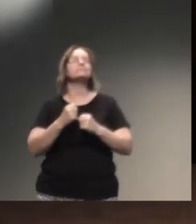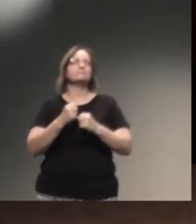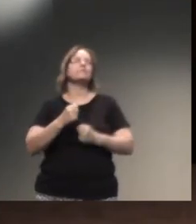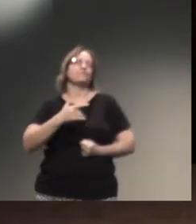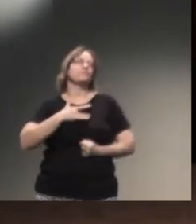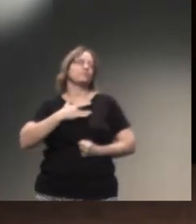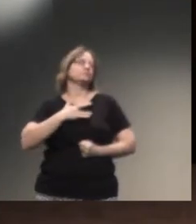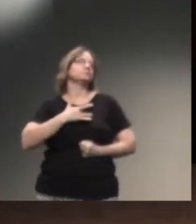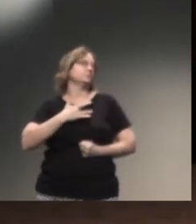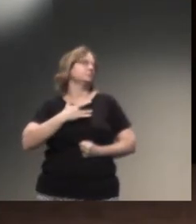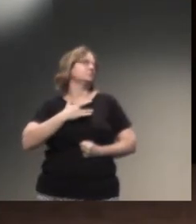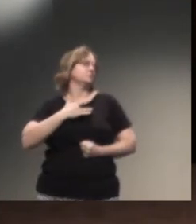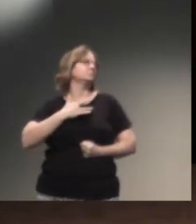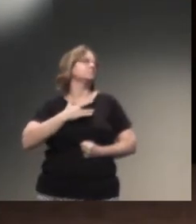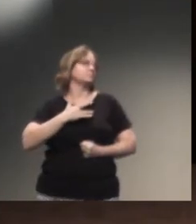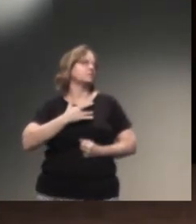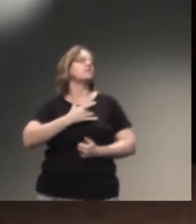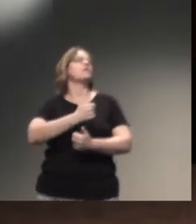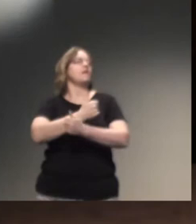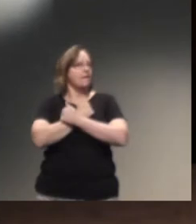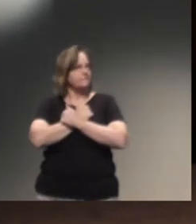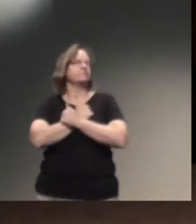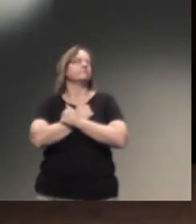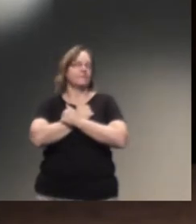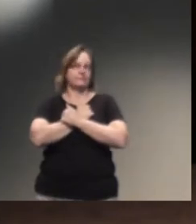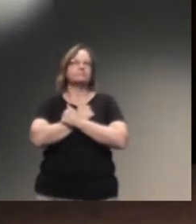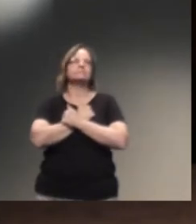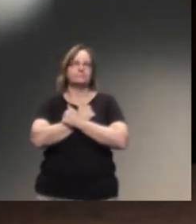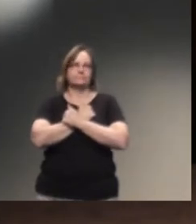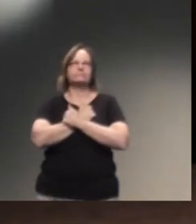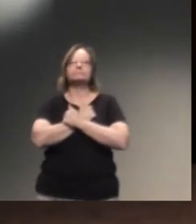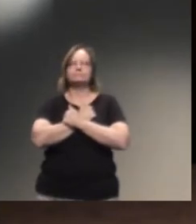comes from love and nowhere else.